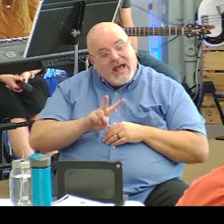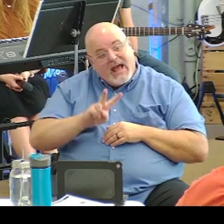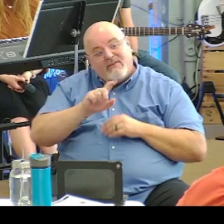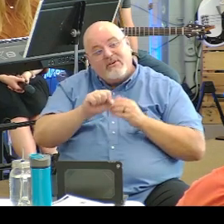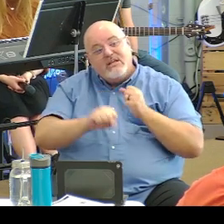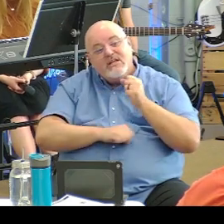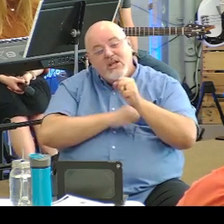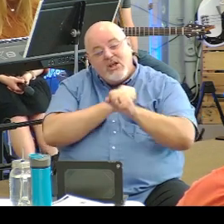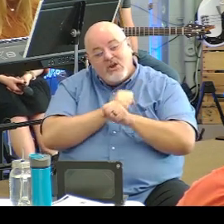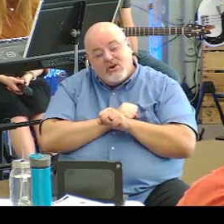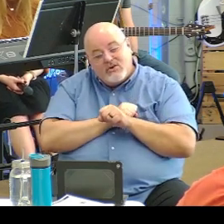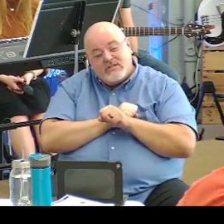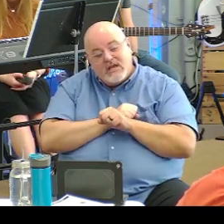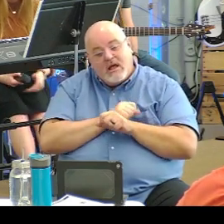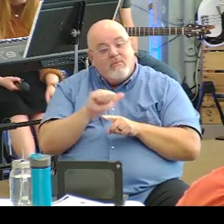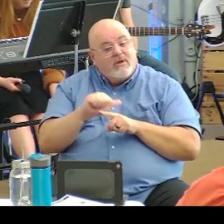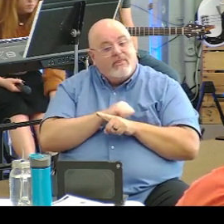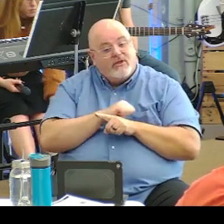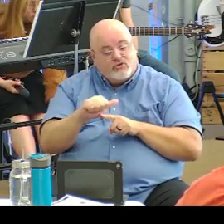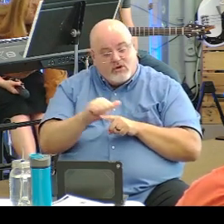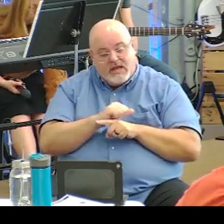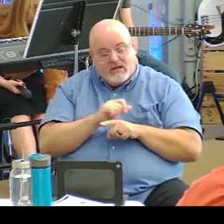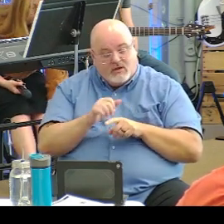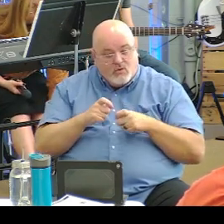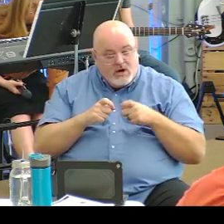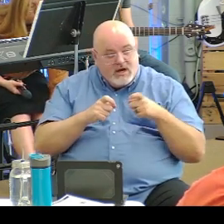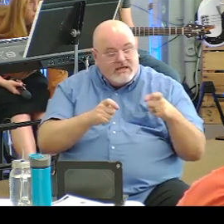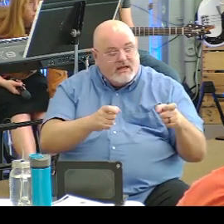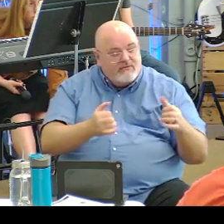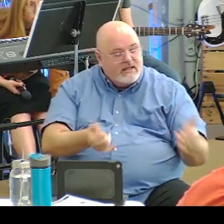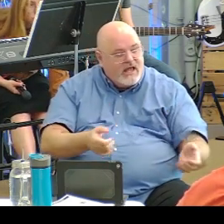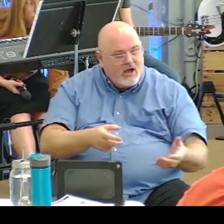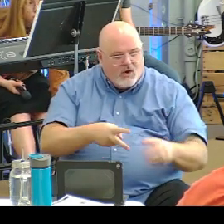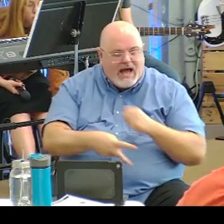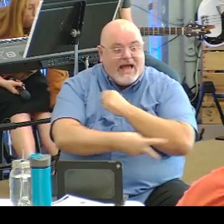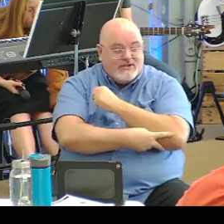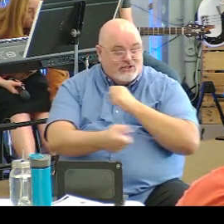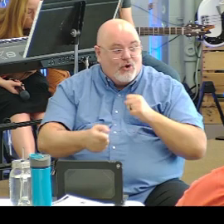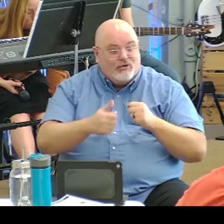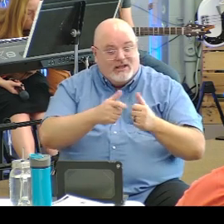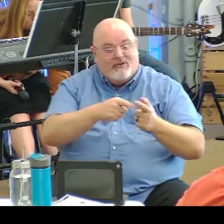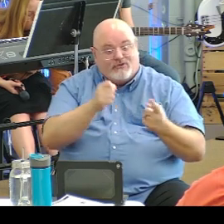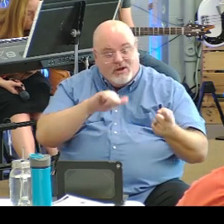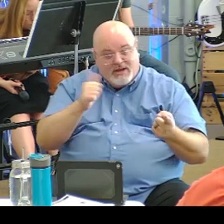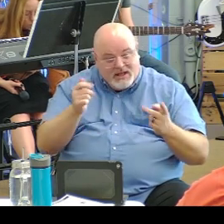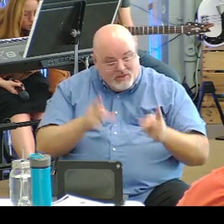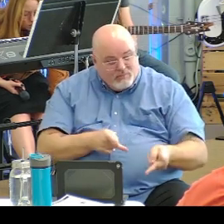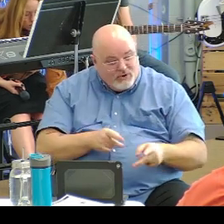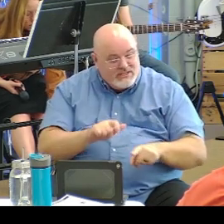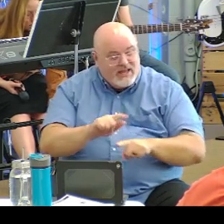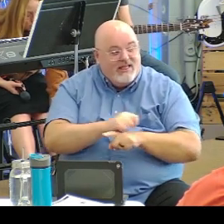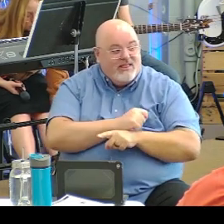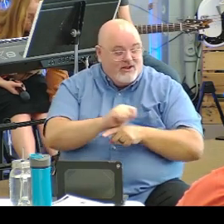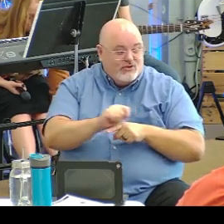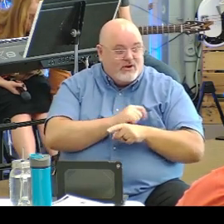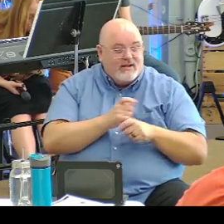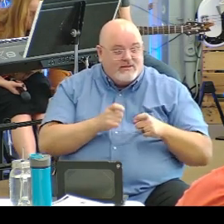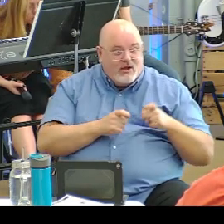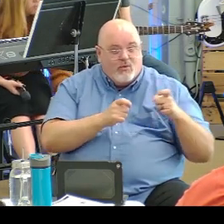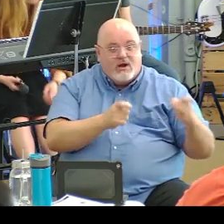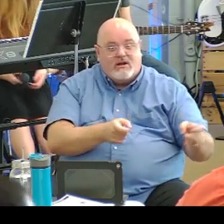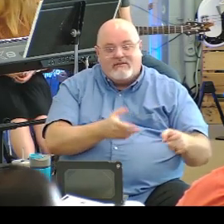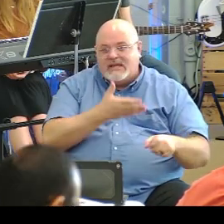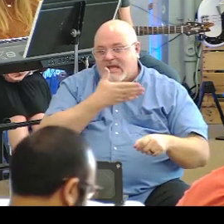May. I'm telling you, this training that we're offering, not because it's mine. I stole it from somebody. This training that we're offering here is